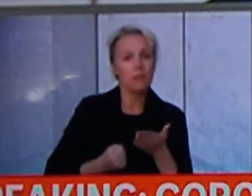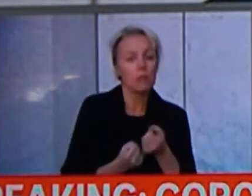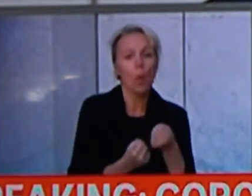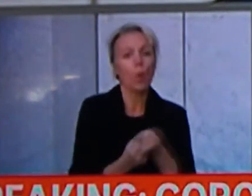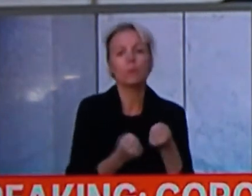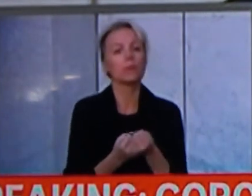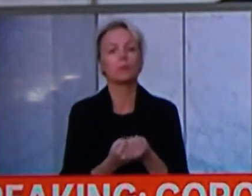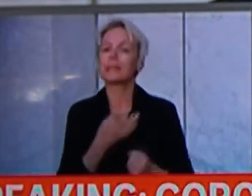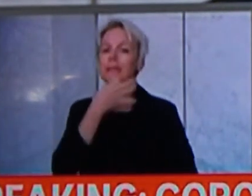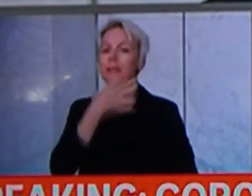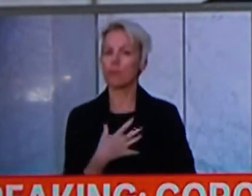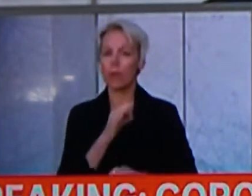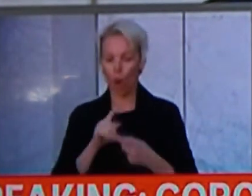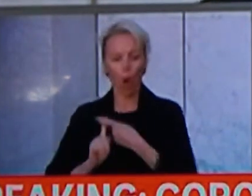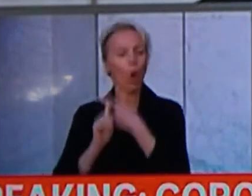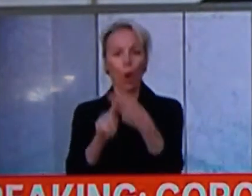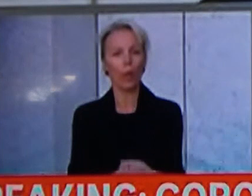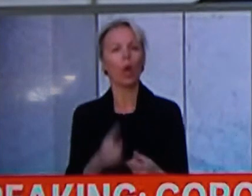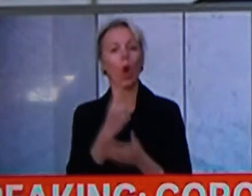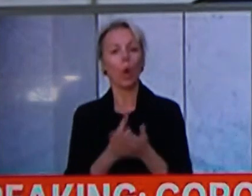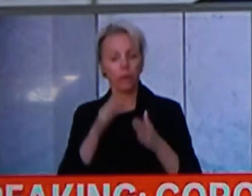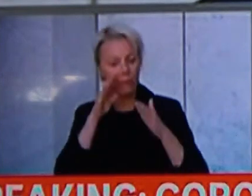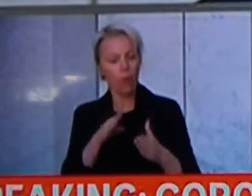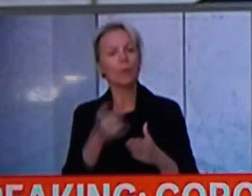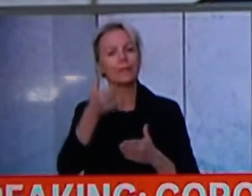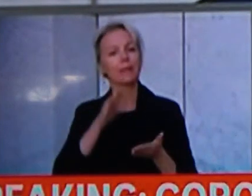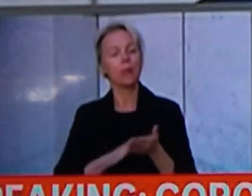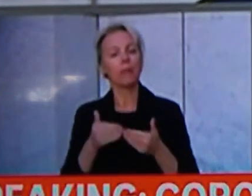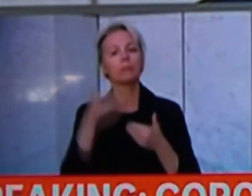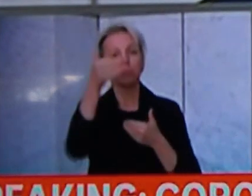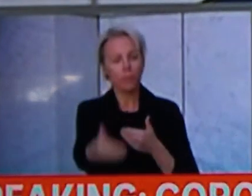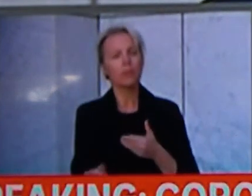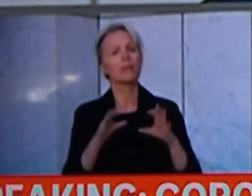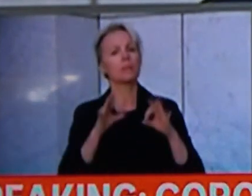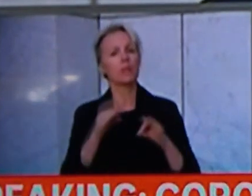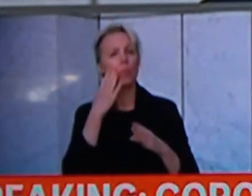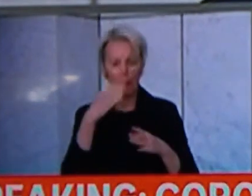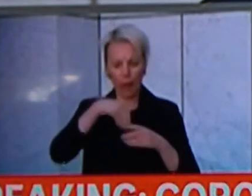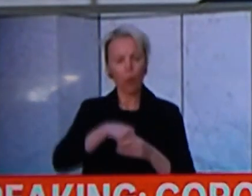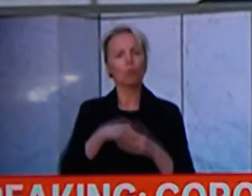of the one measure relating to deeming rates, which reflects the decision we also